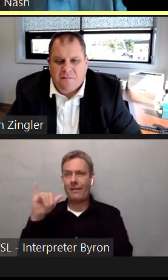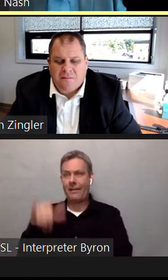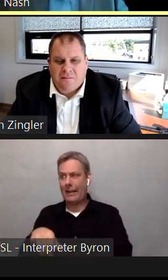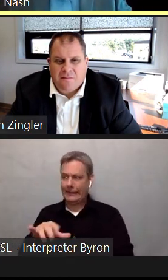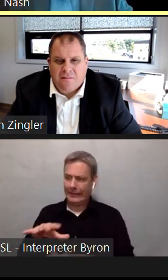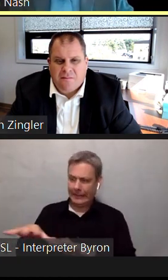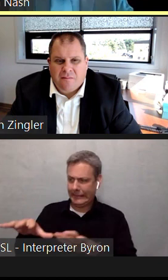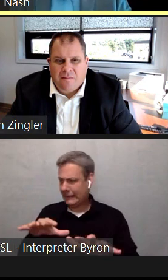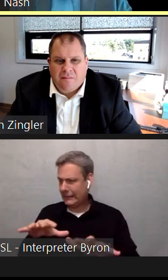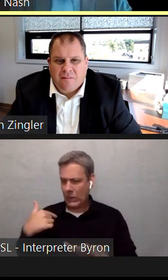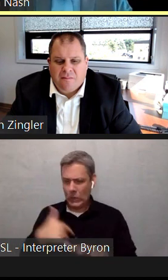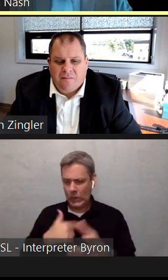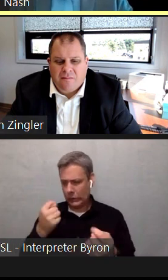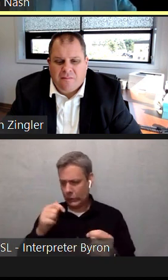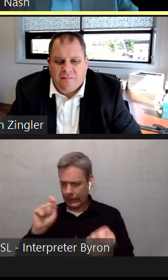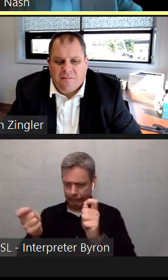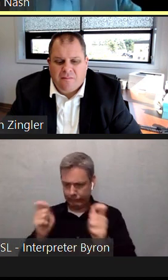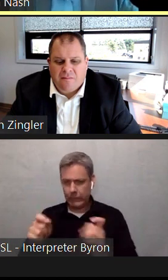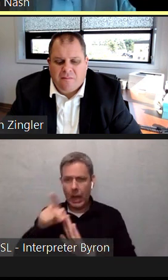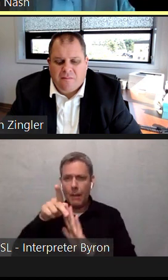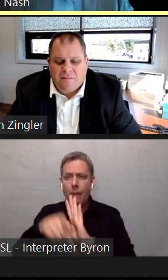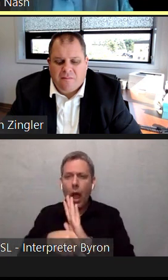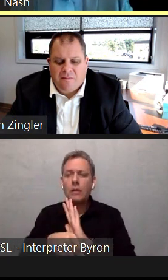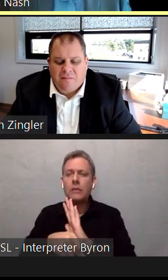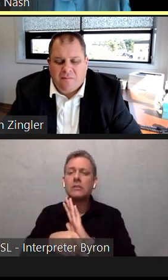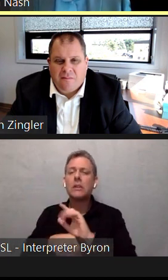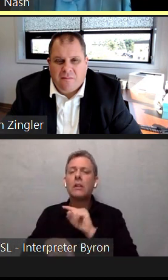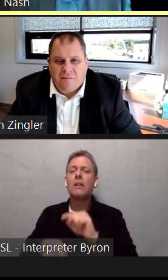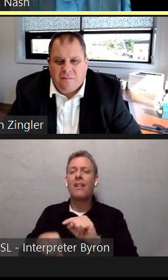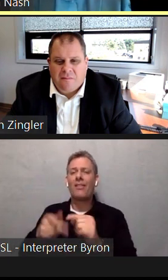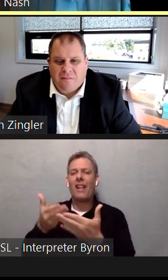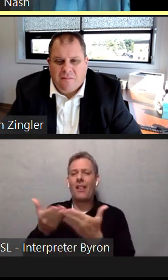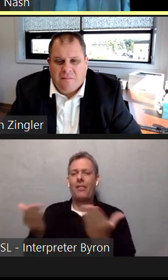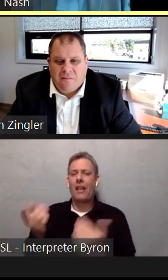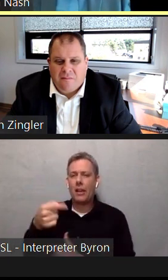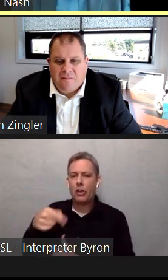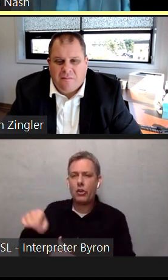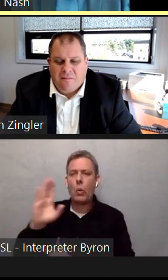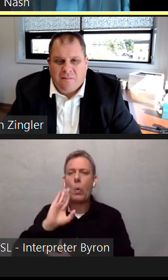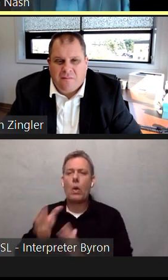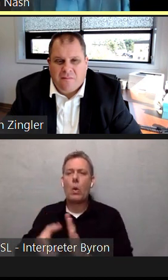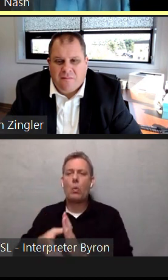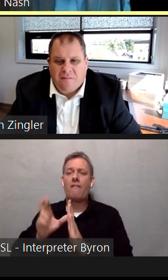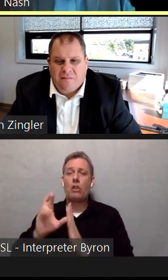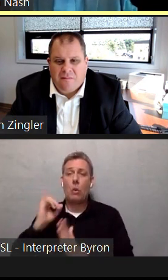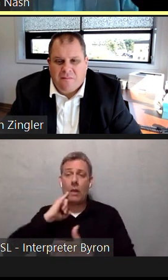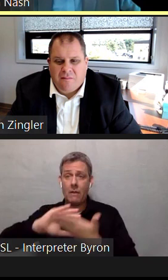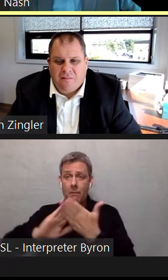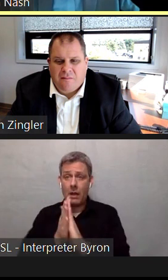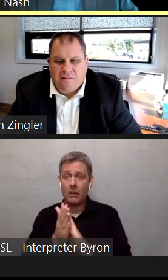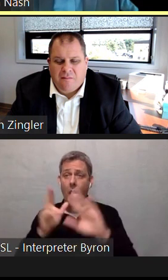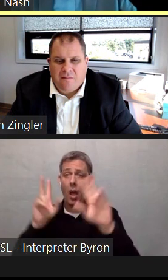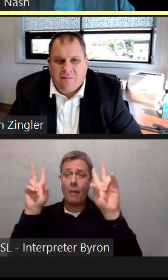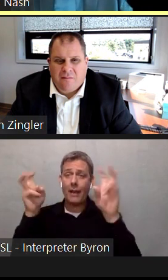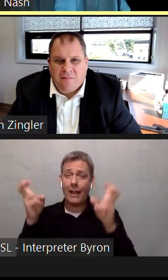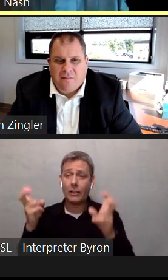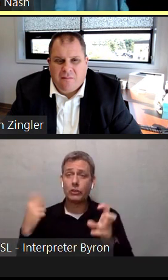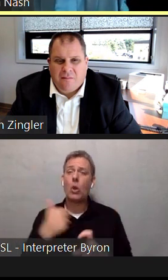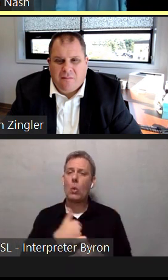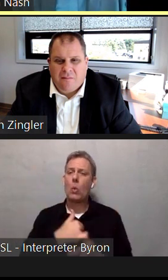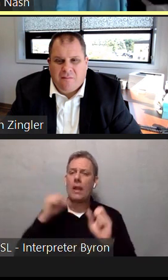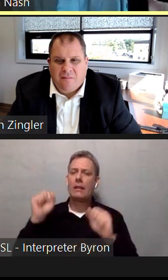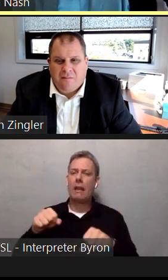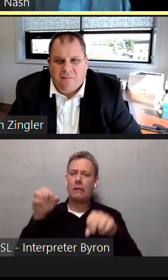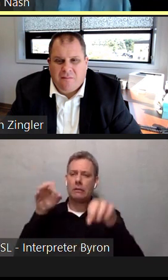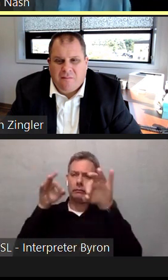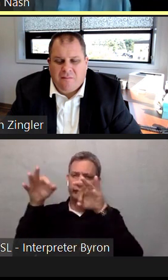time crafting a policy that says, these are the things that you shall review. If it becomes an issue, let's walk down these steps. Let's